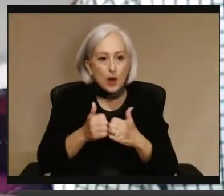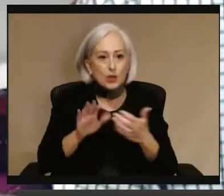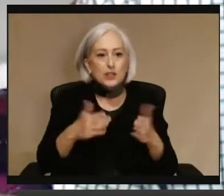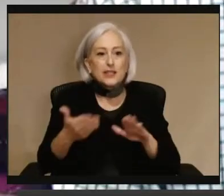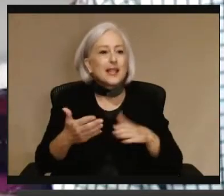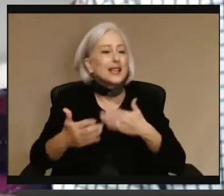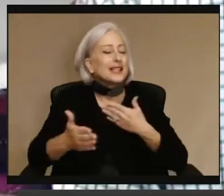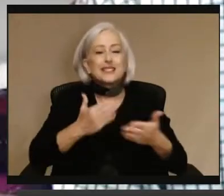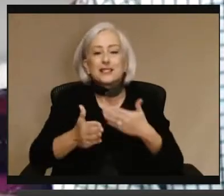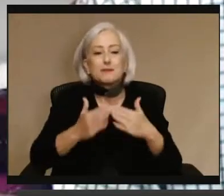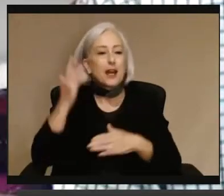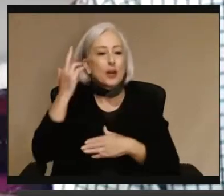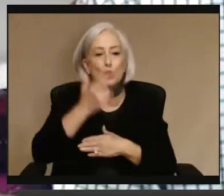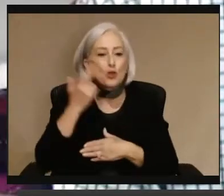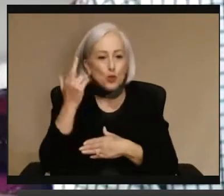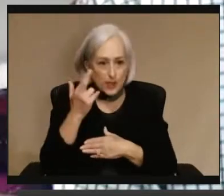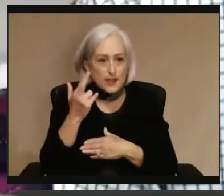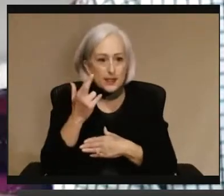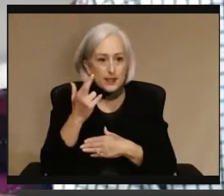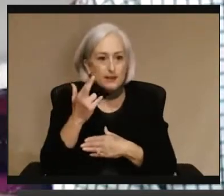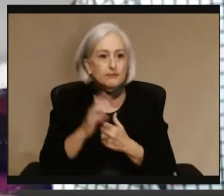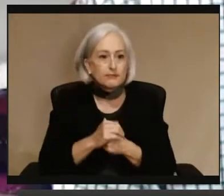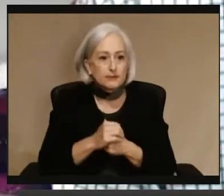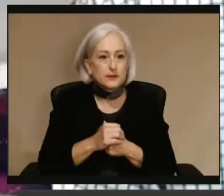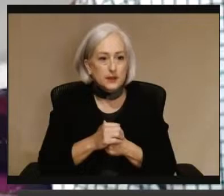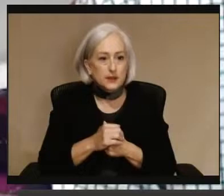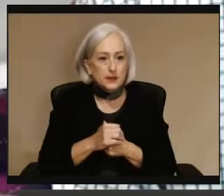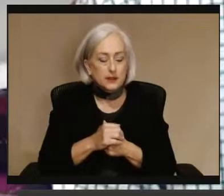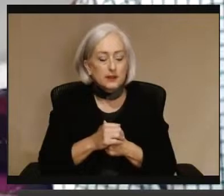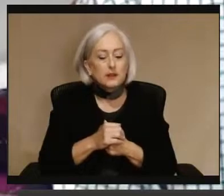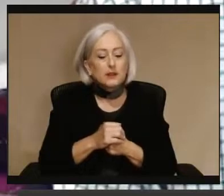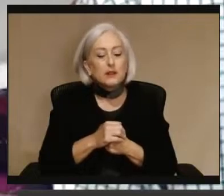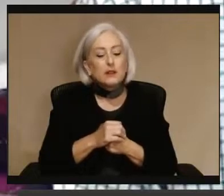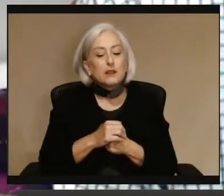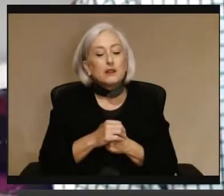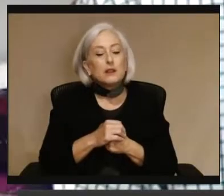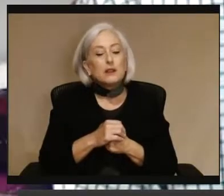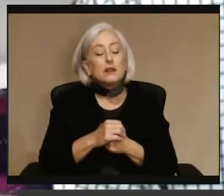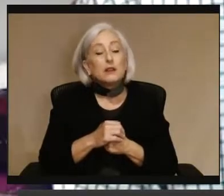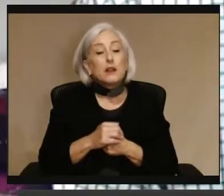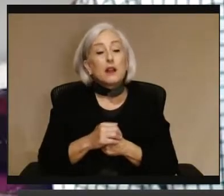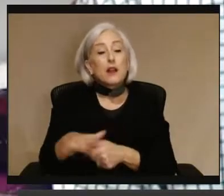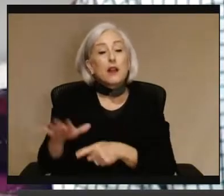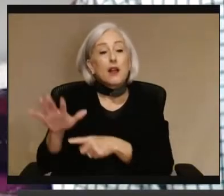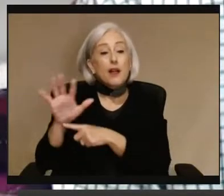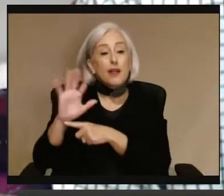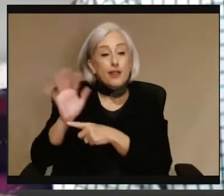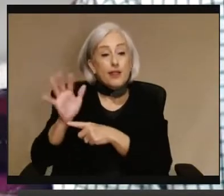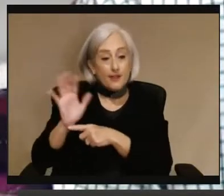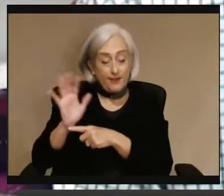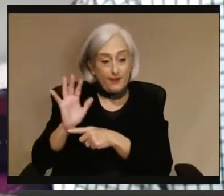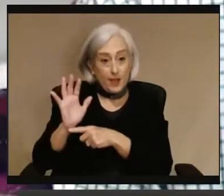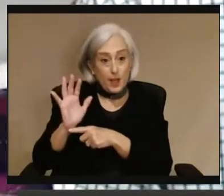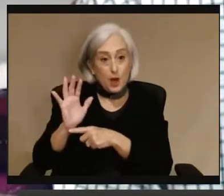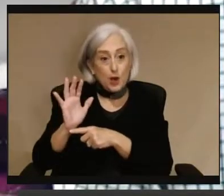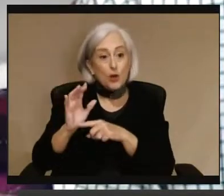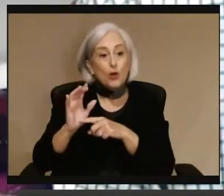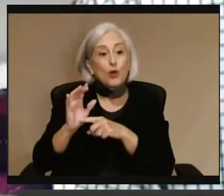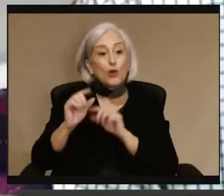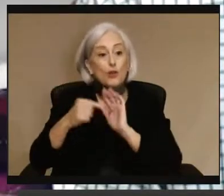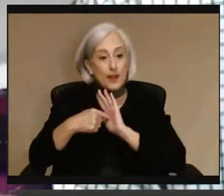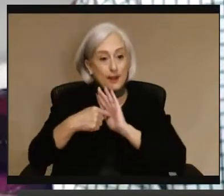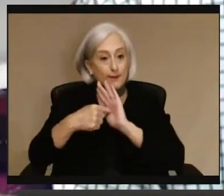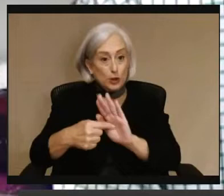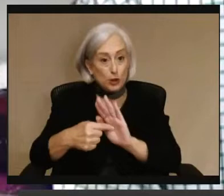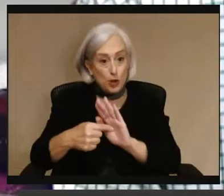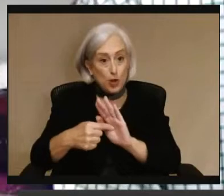reason of what happened. Also, I think that the video clips they've played of some of her